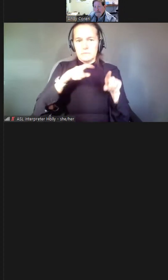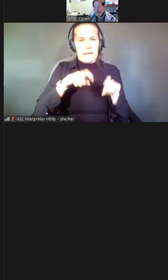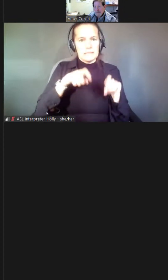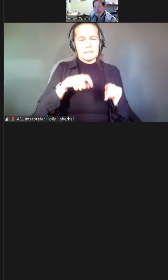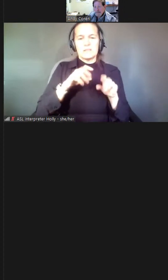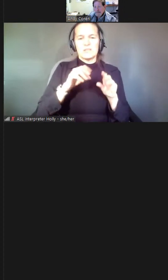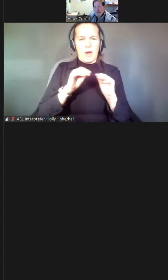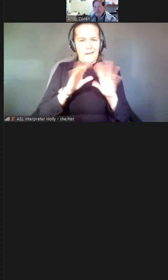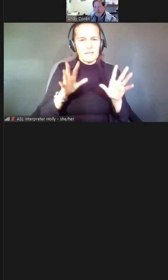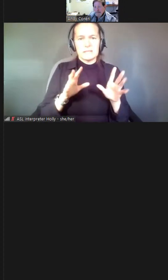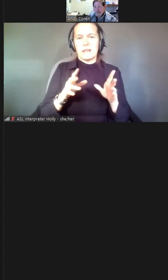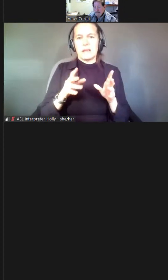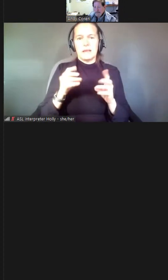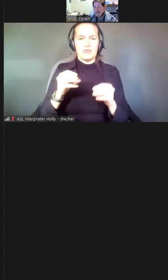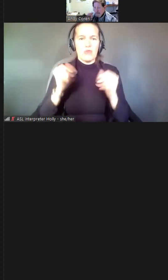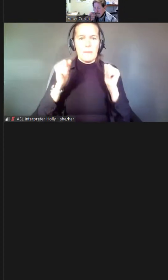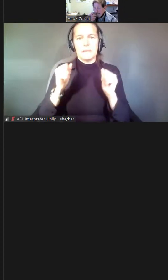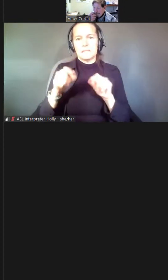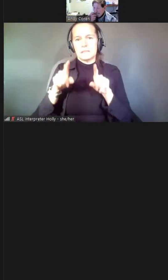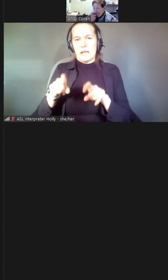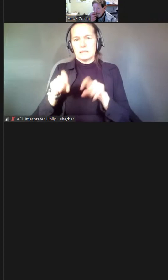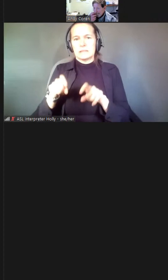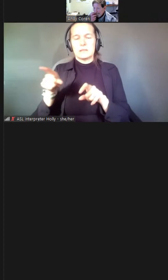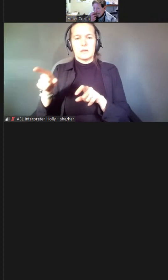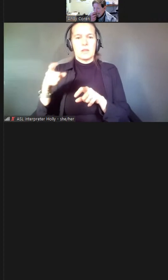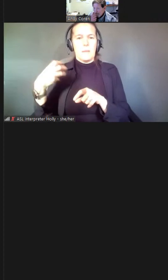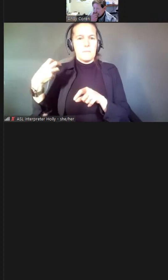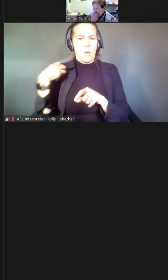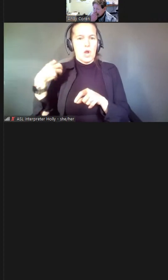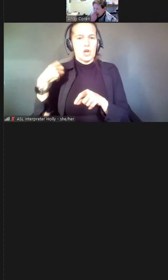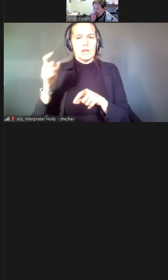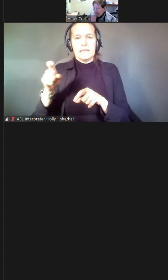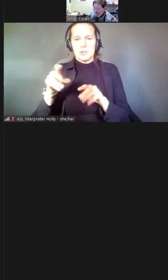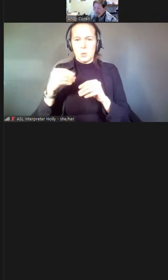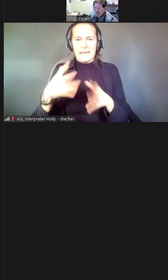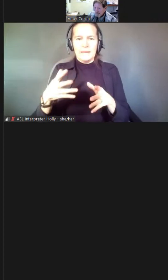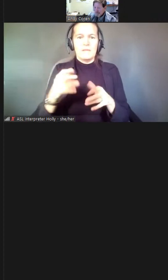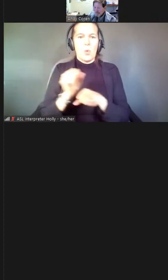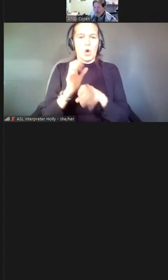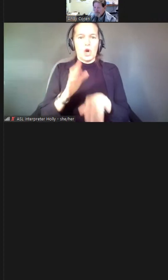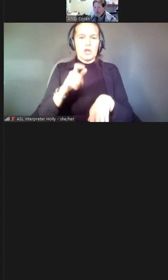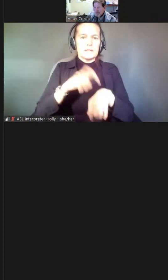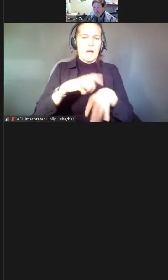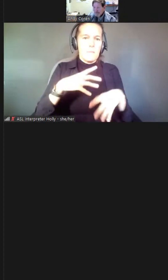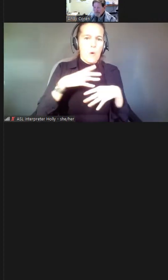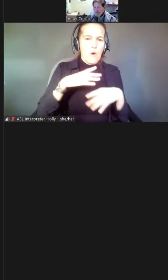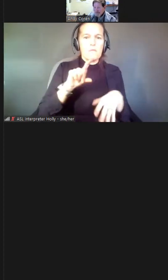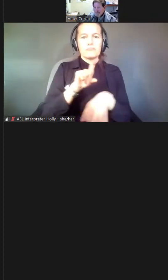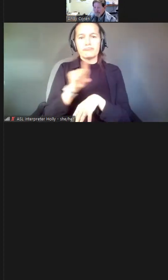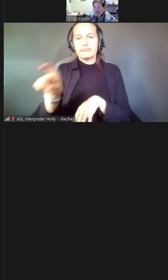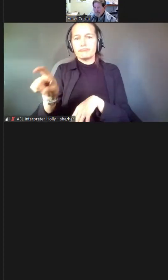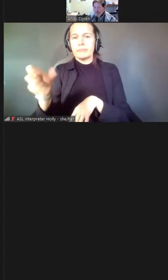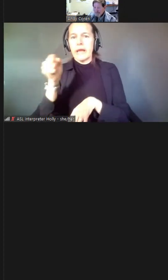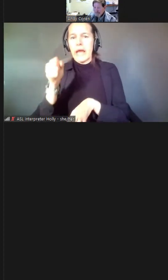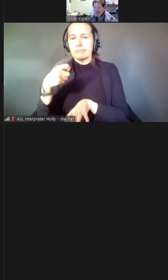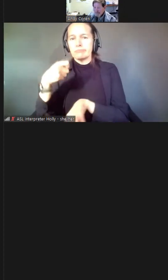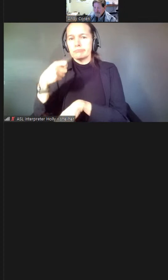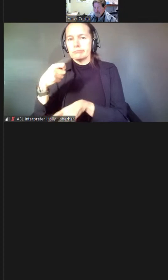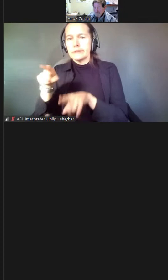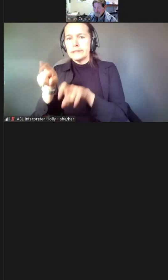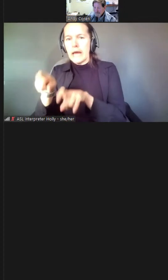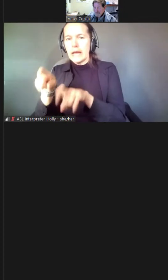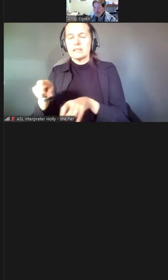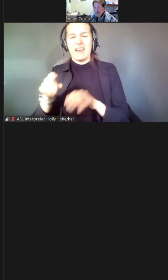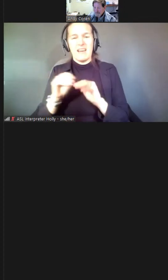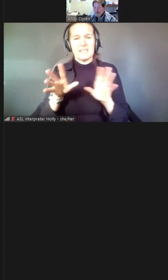rapid test, and that employers need to give workers some time off to take these tests. And so obviously the tests